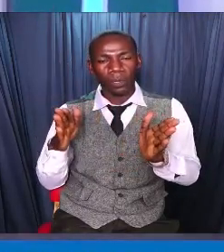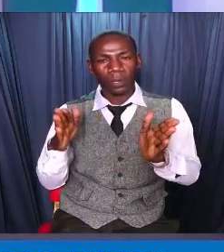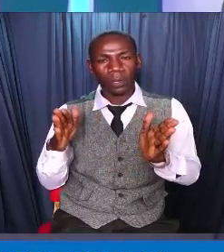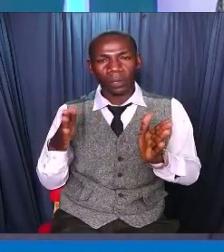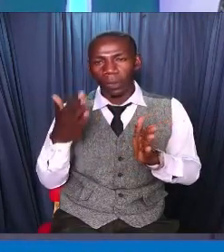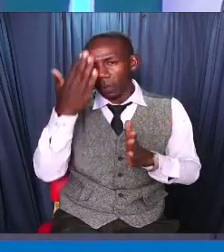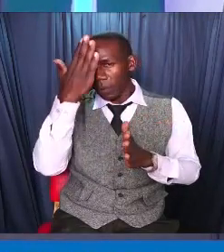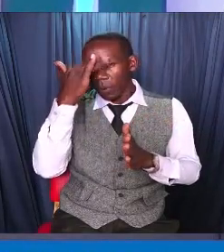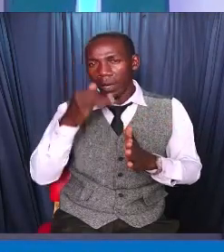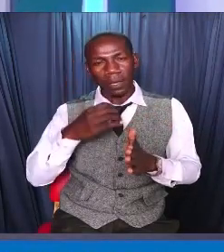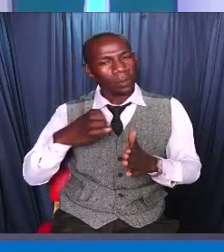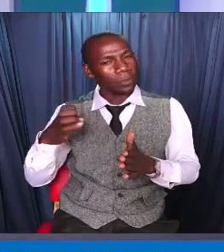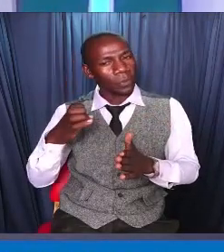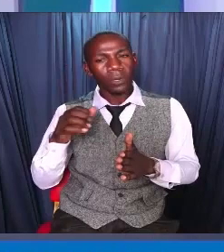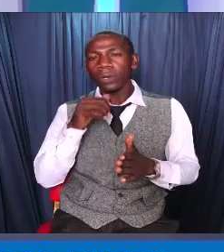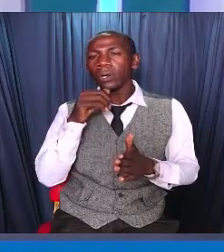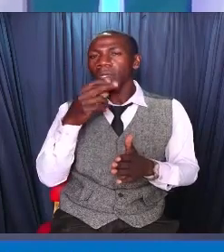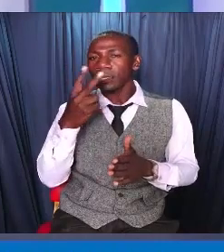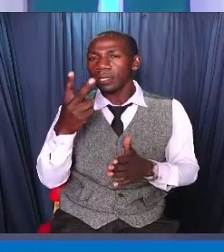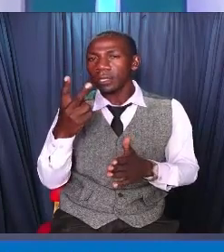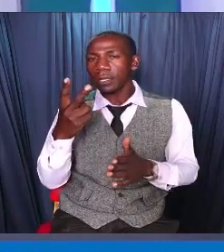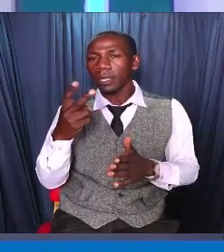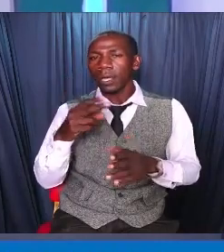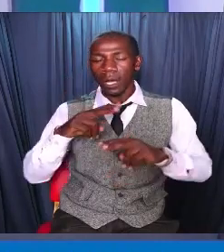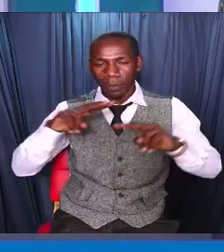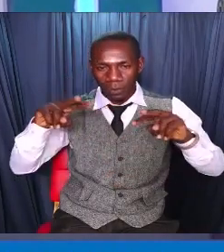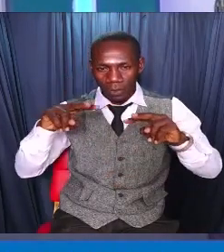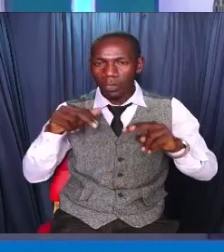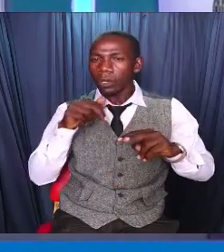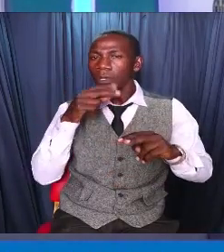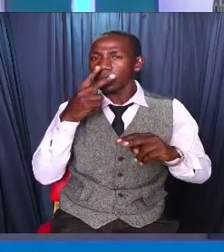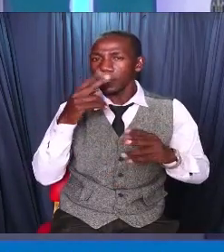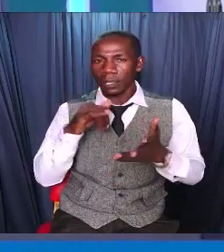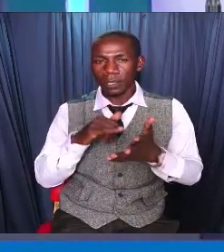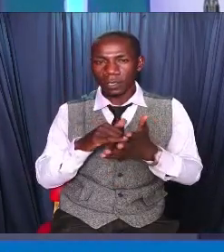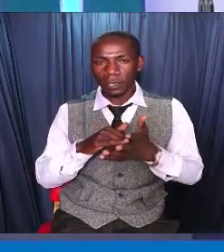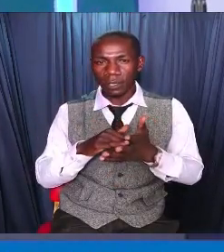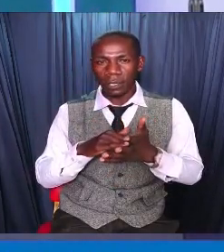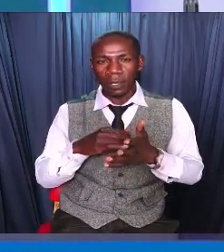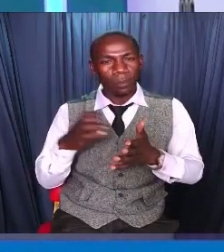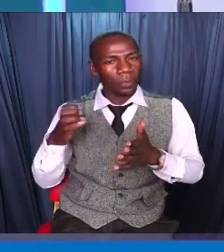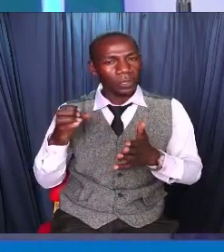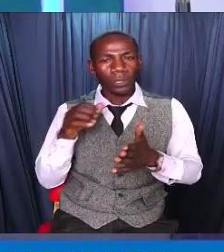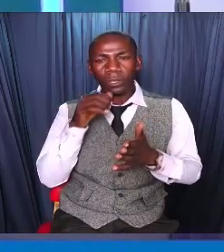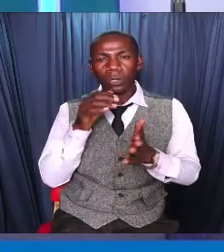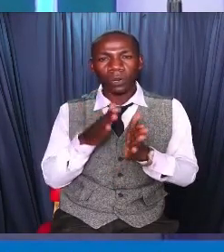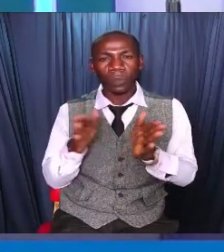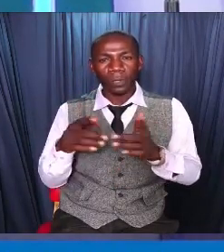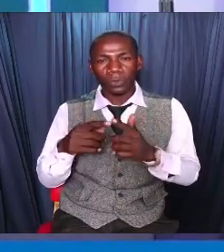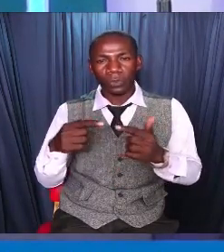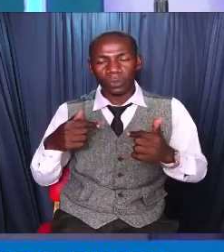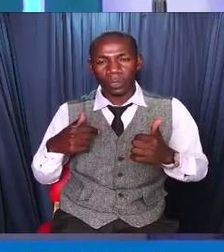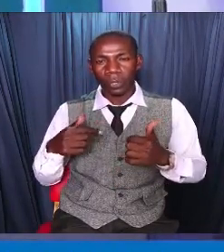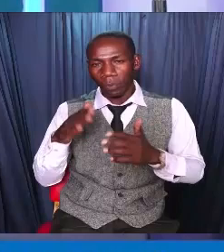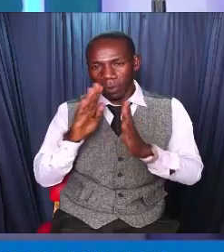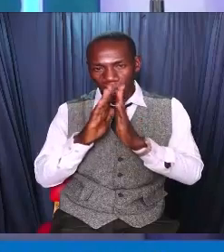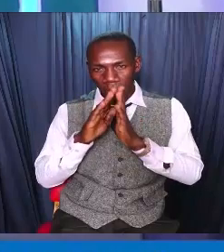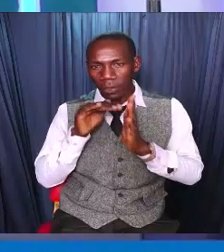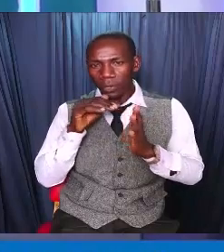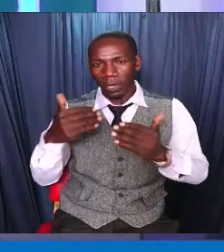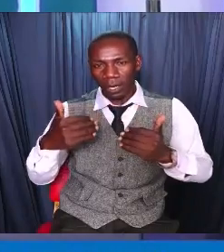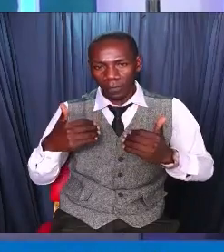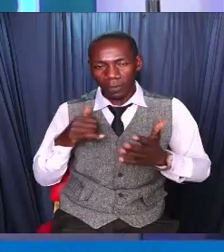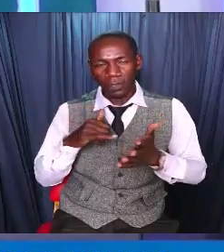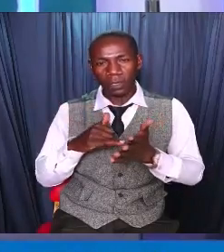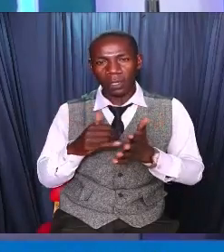Mbona nibishe nsione? How comes I knock Mbona and it's not open? Nsione? Why should I seek and Mbona I don't see? Nifunguliwe? Why should I knock and it's Mbona not open? Niombe nisipate? How comes I pray and